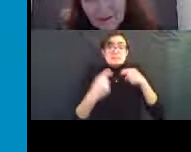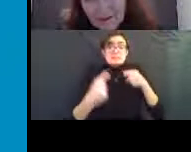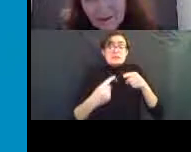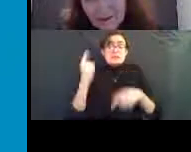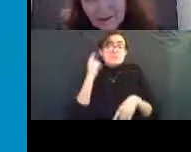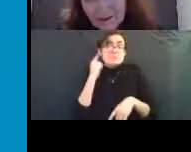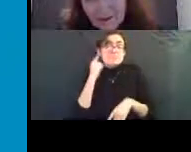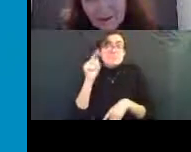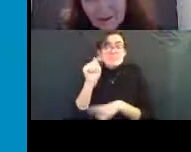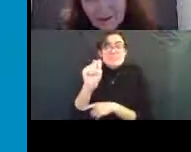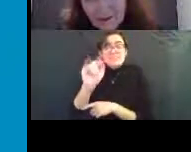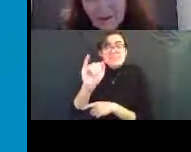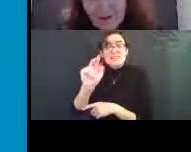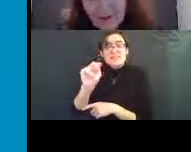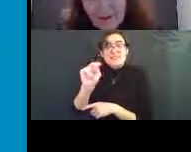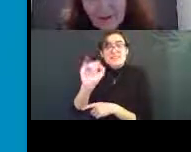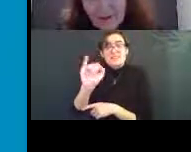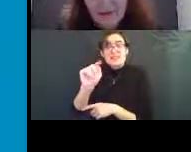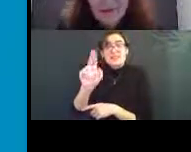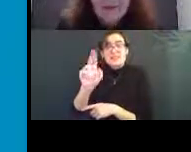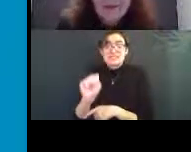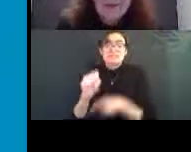faint the majority of the time.